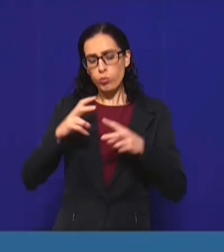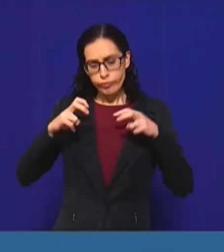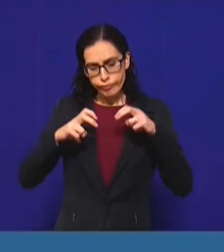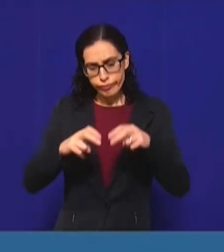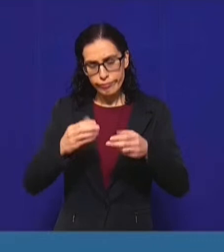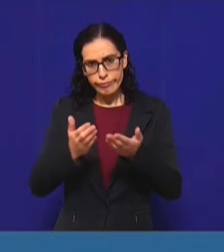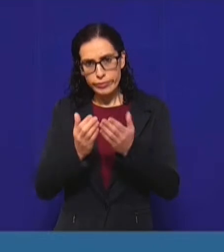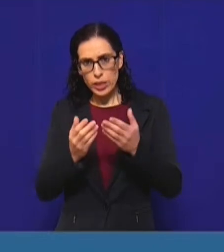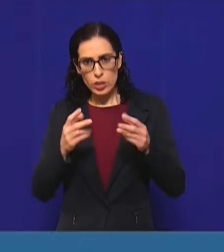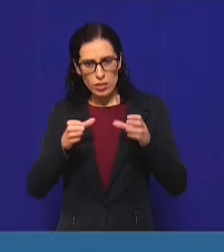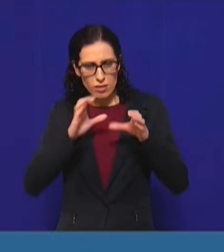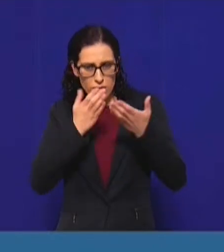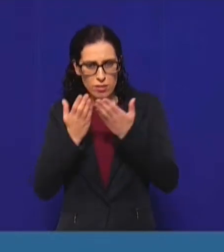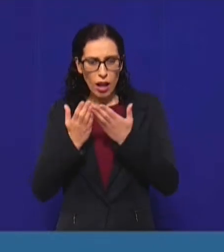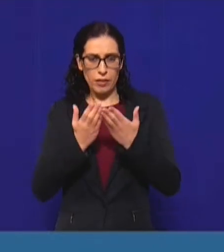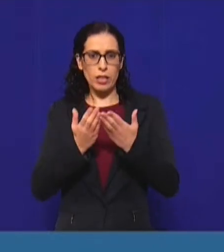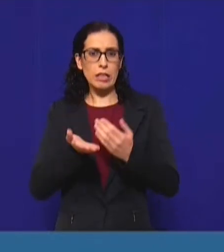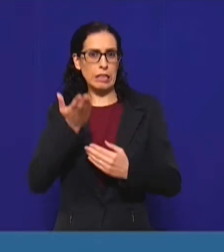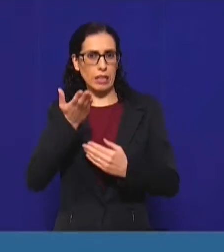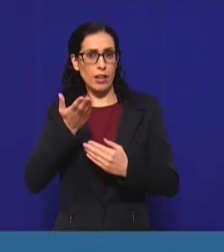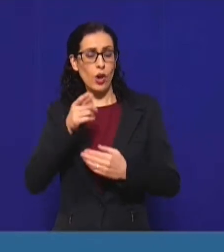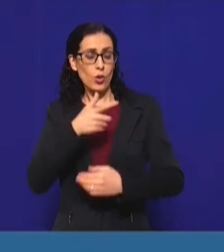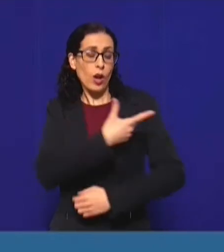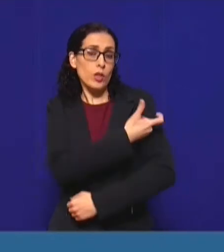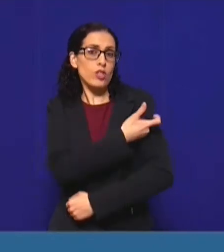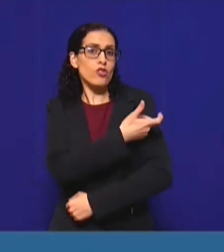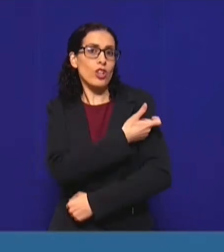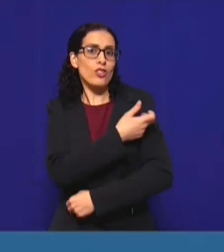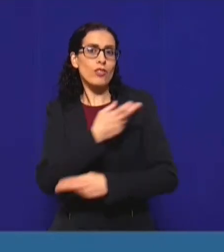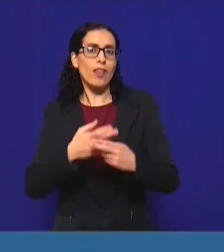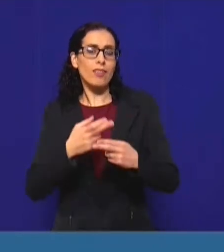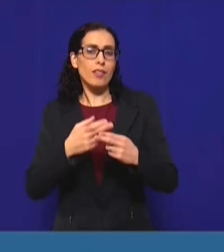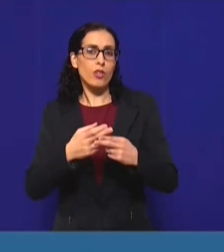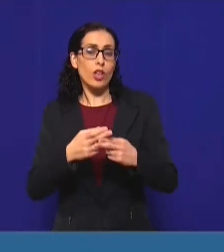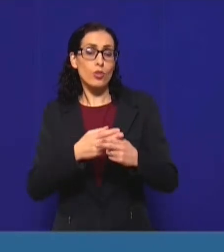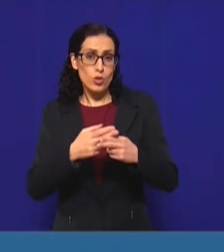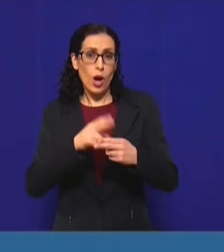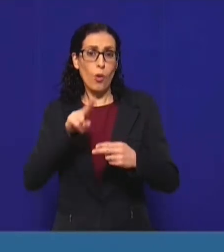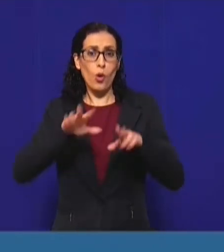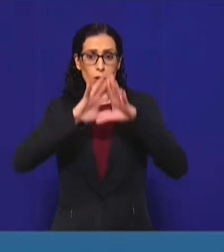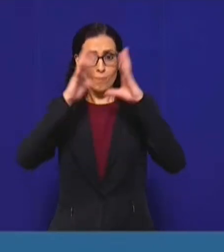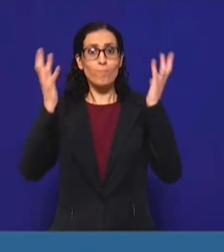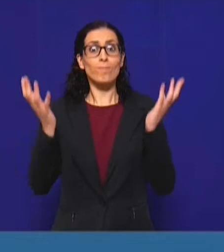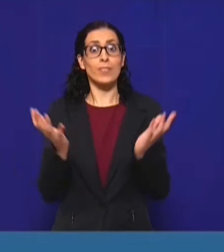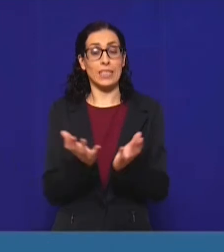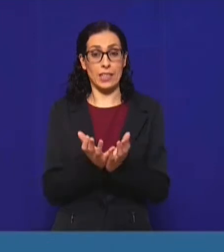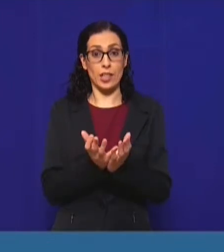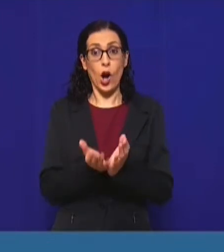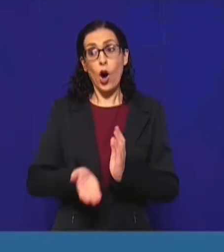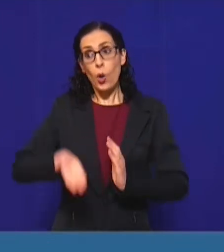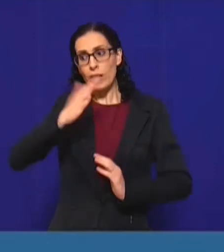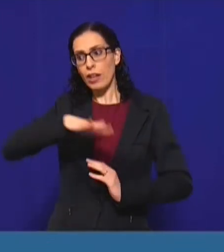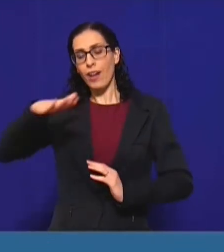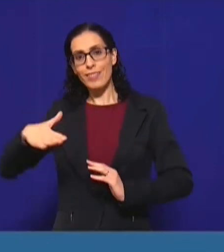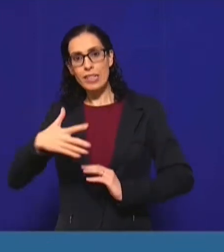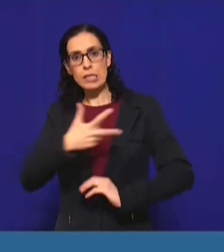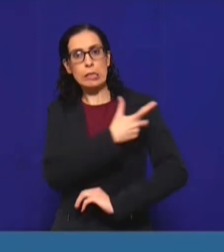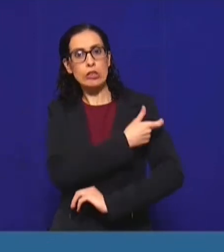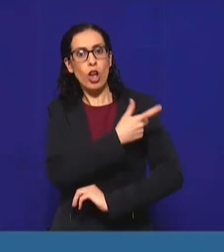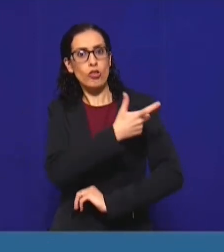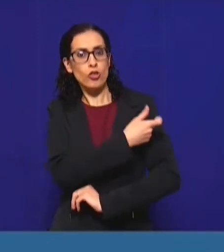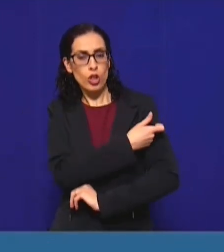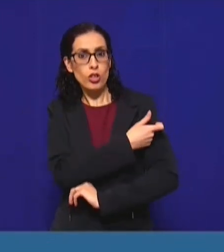immissa il-fatt li dan it-tilqim qed jintuża madwar id-dinja kollha u allura qed jitlaqmu ħafna iktar nies qegħdin naraw